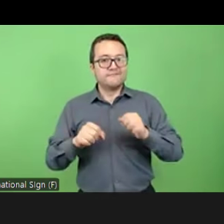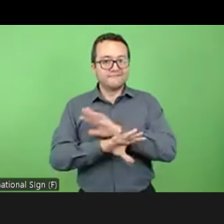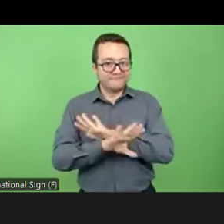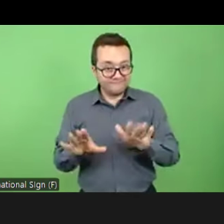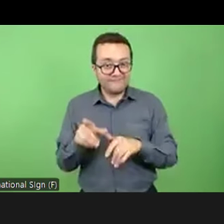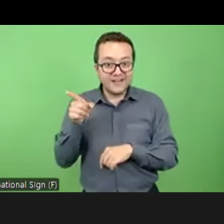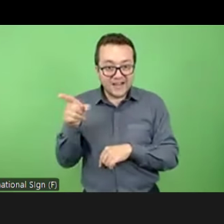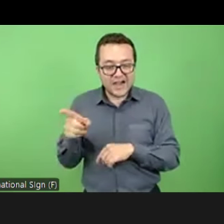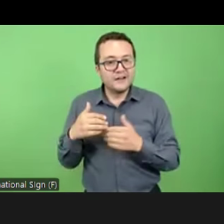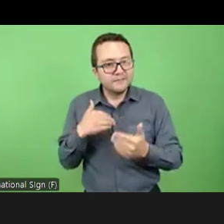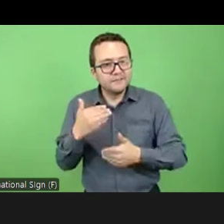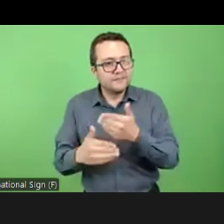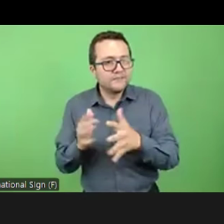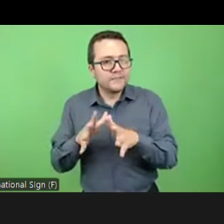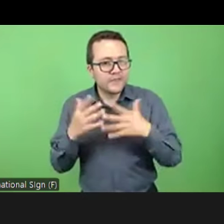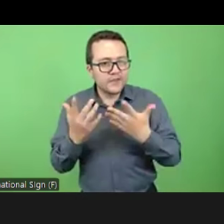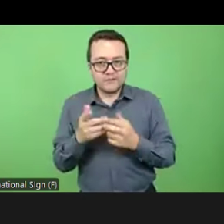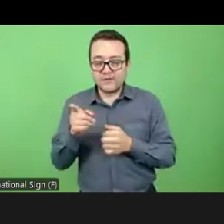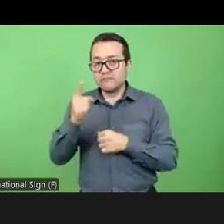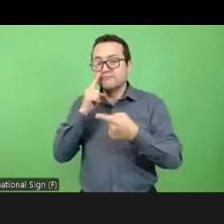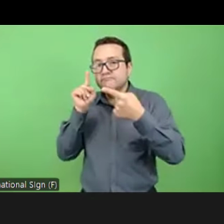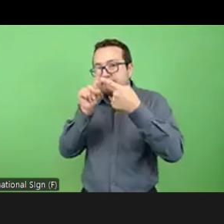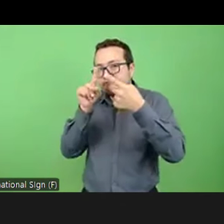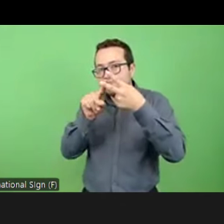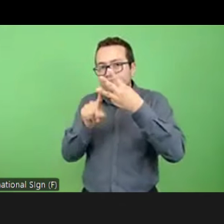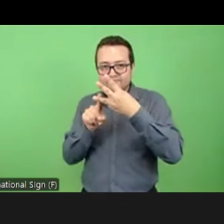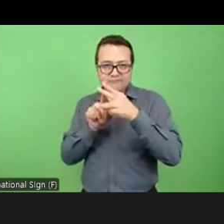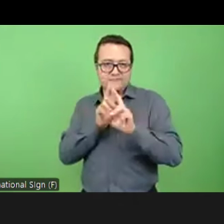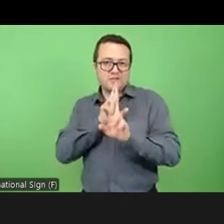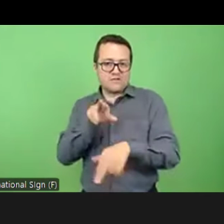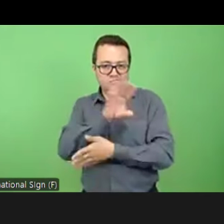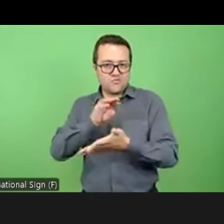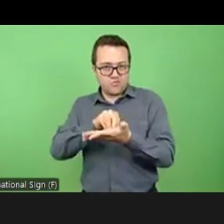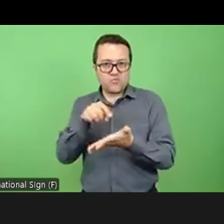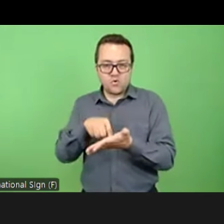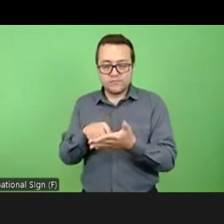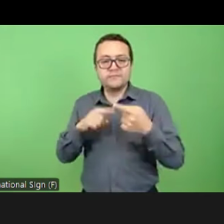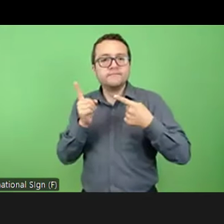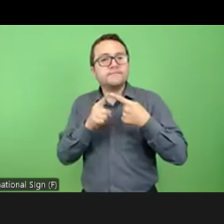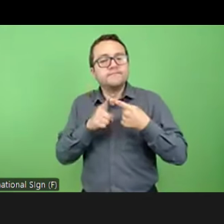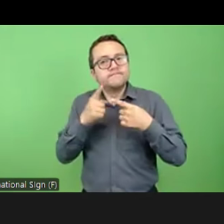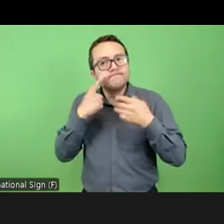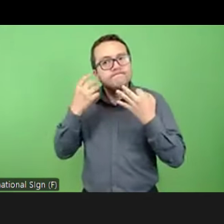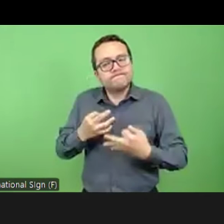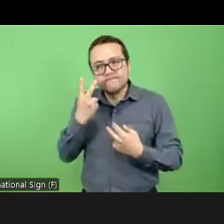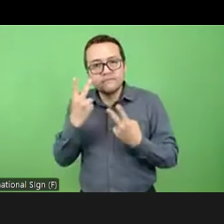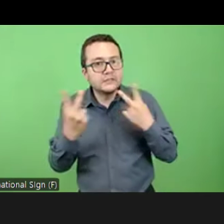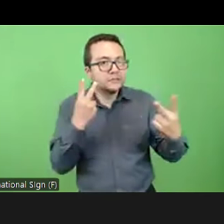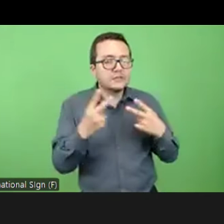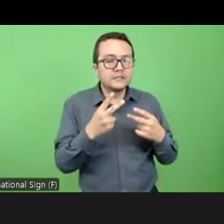salud reference to the universal. progress Se towards centra en universal tres health, indicadores clave. which is focused on Primero, three main la indicators. necesidad The de first one is satisfacción the need adicional del of paciente.